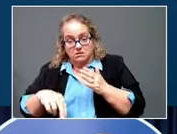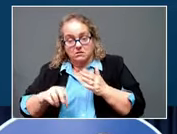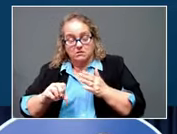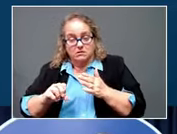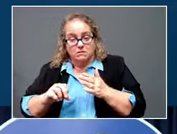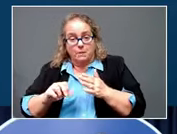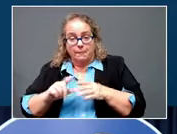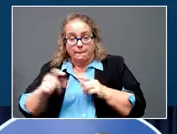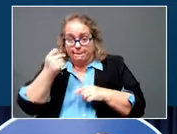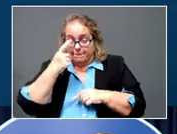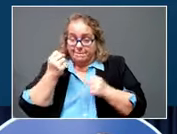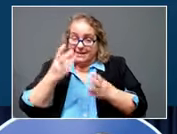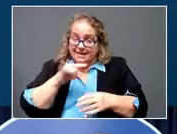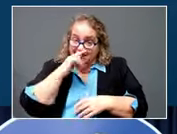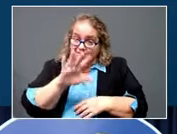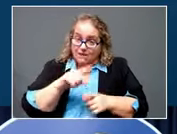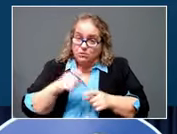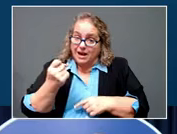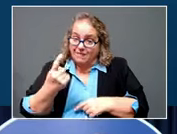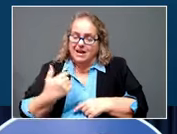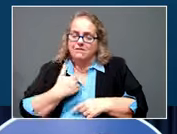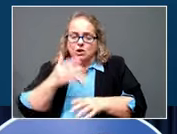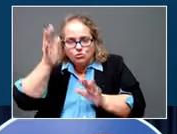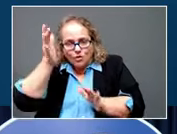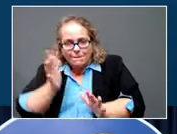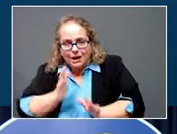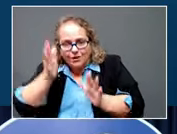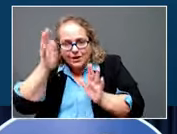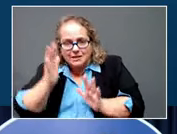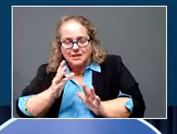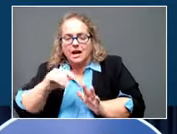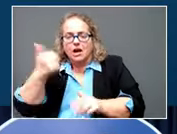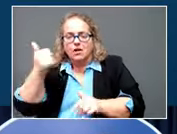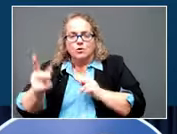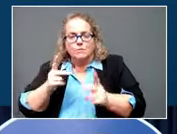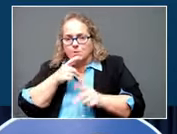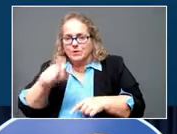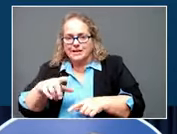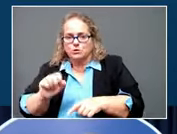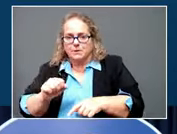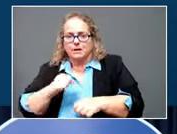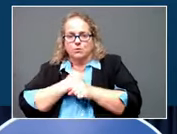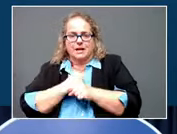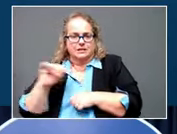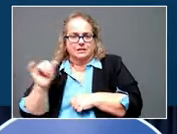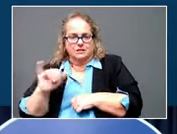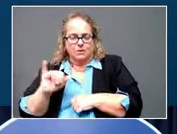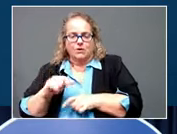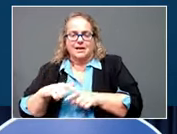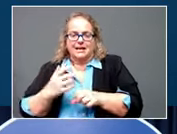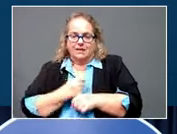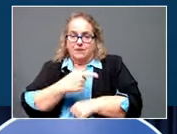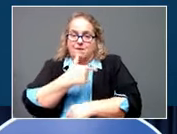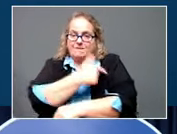to 11, have grandparents and other folks around that need to be protected too, and getting them vaccinated is one way